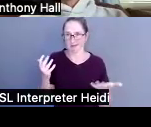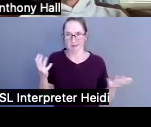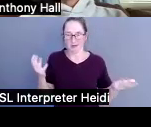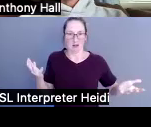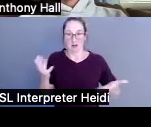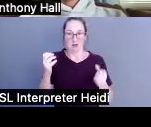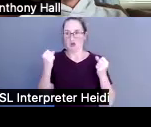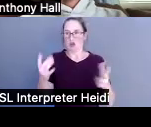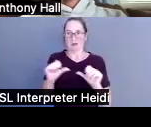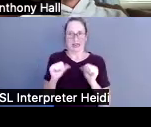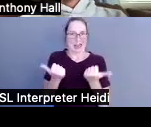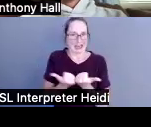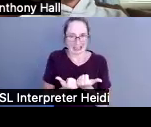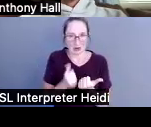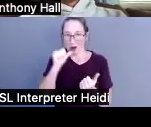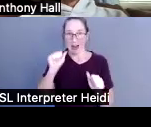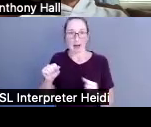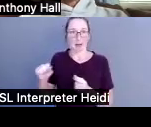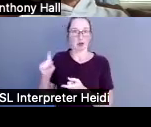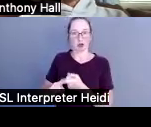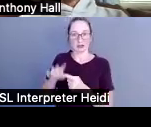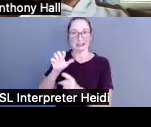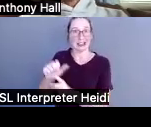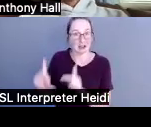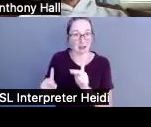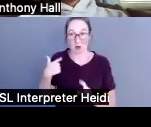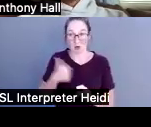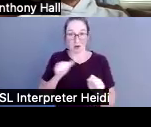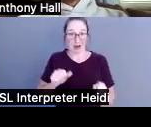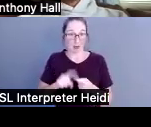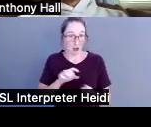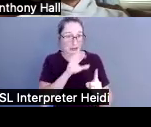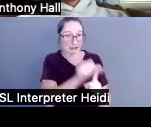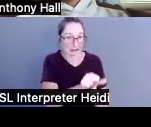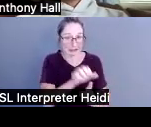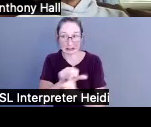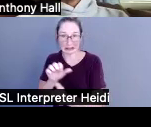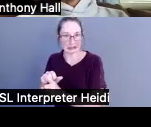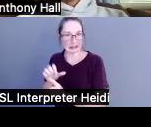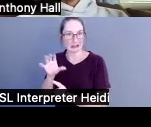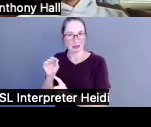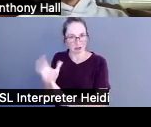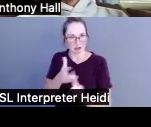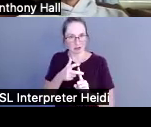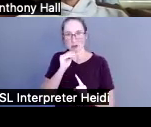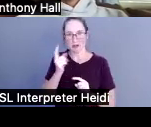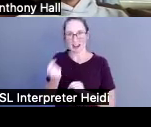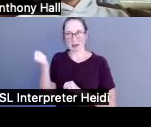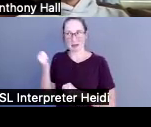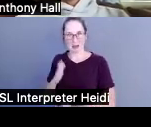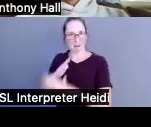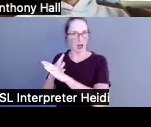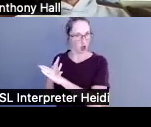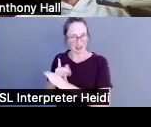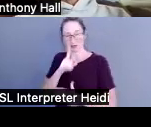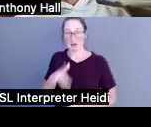so many agencies weren't able to catch the people that we were able to catch. And like I said before, eliminate those barriers. So it